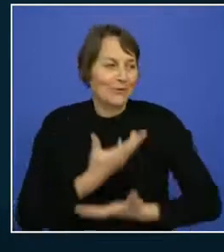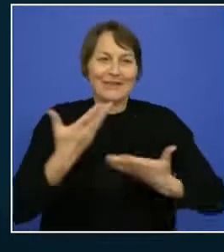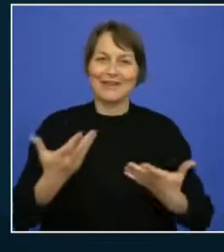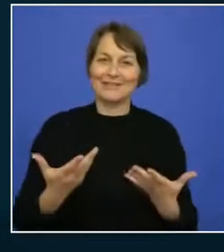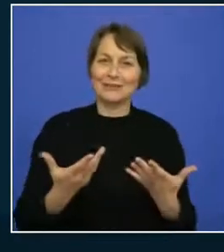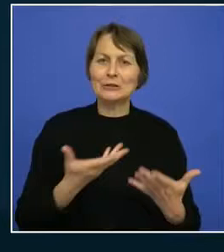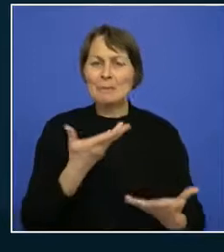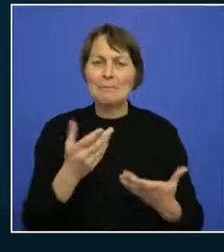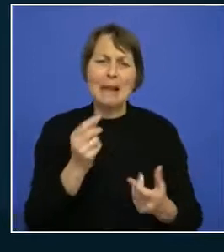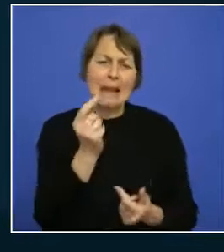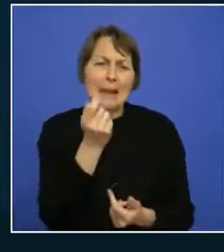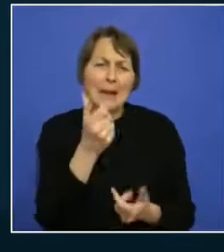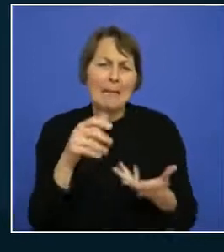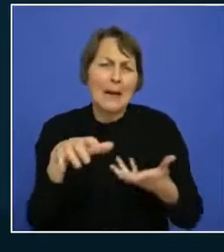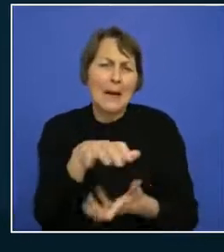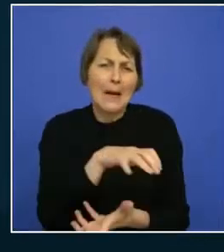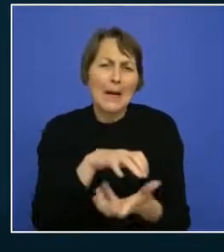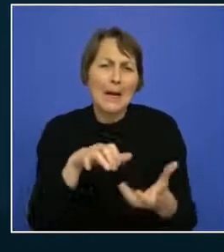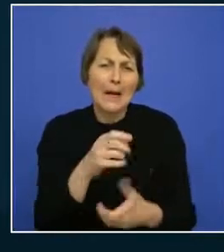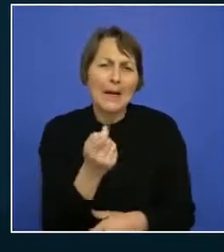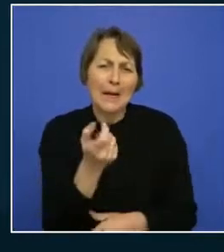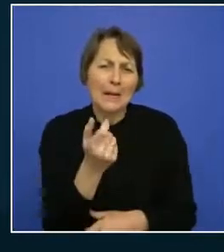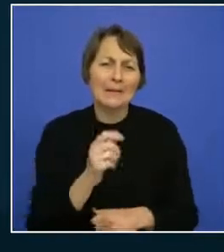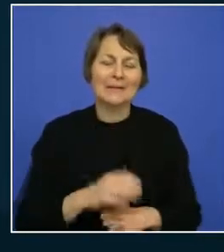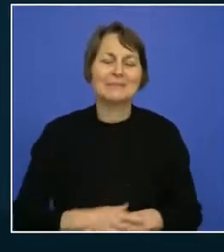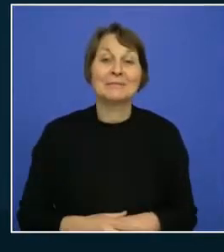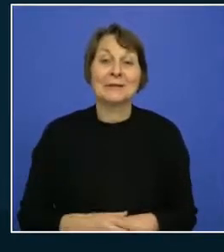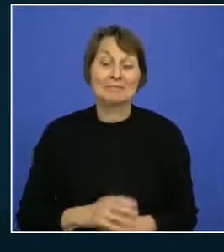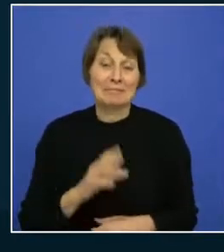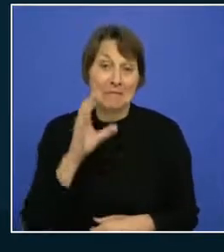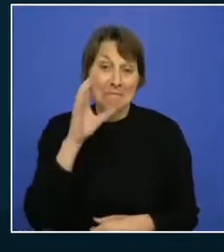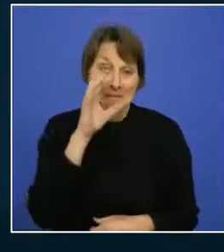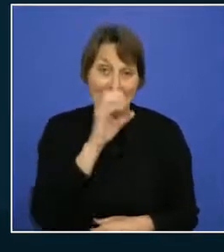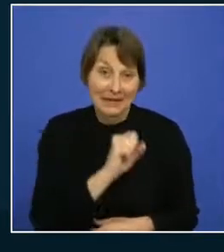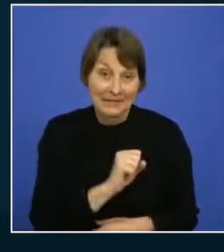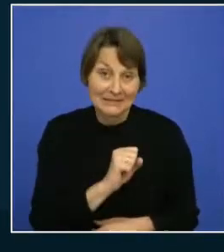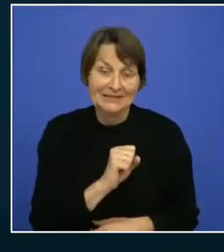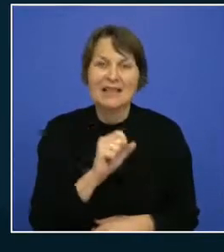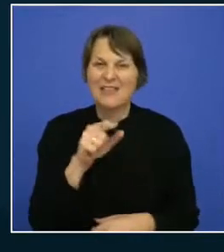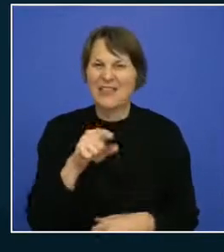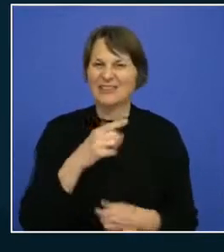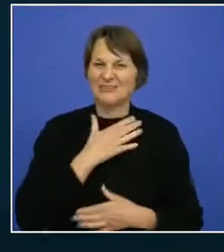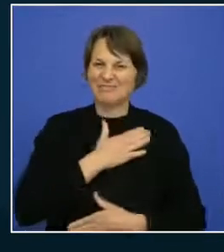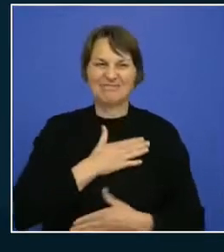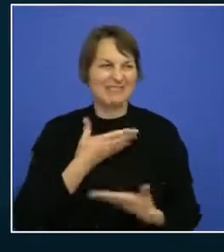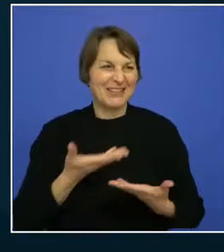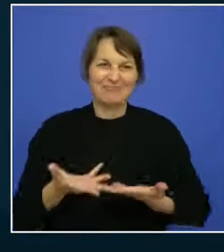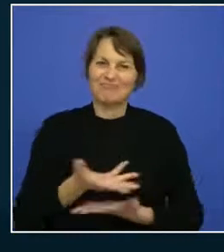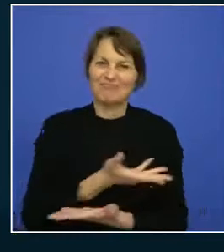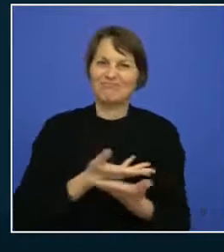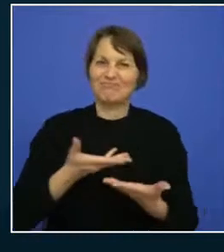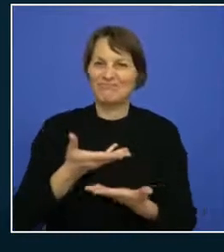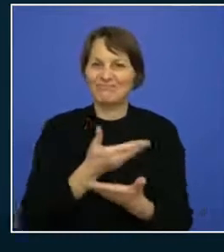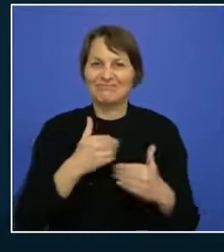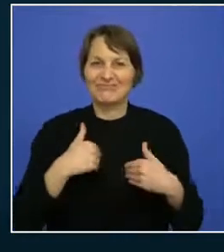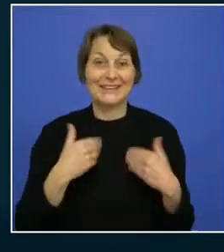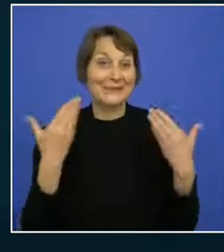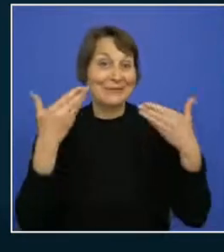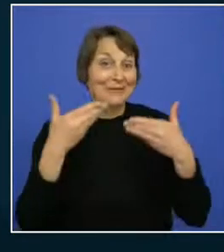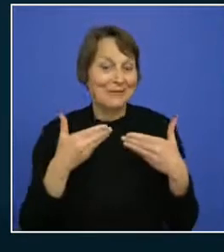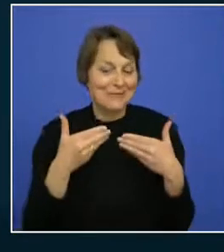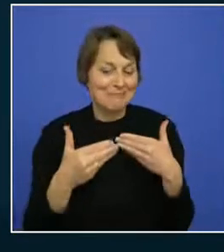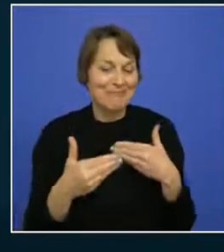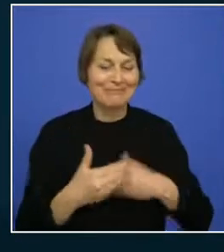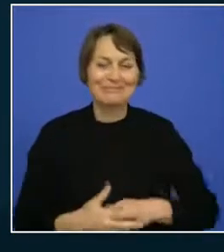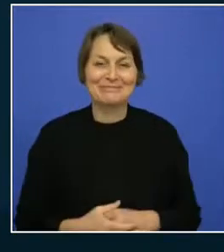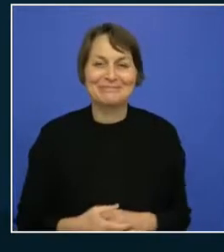chaotic sometimes, because I guess that adds to the fun that we're having these evenings. So